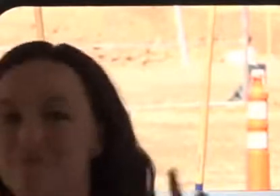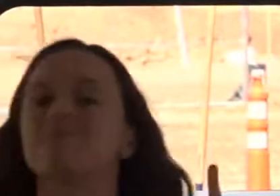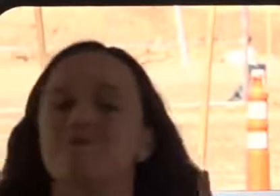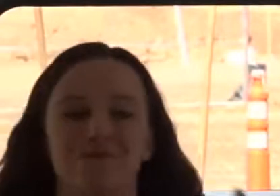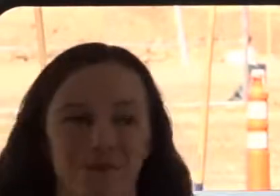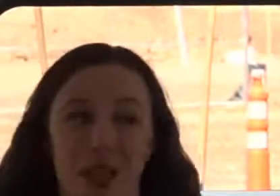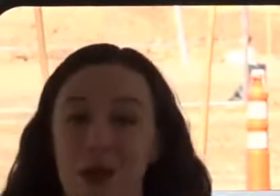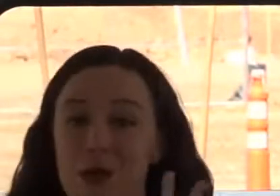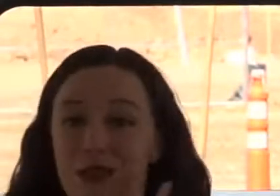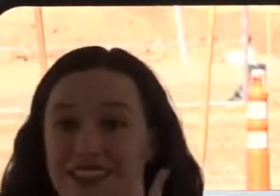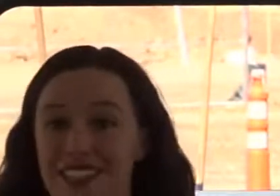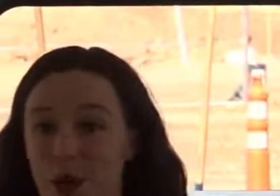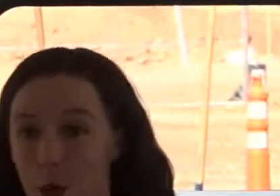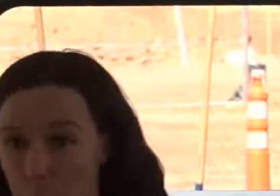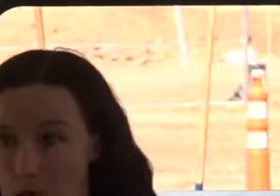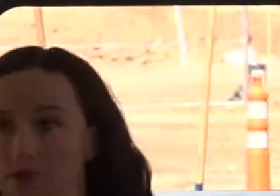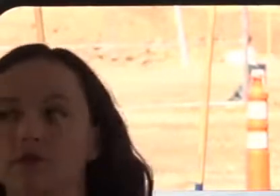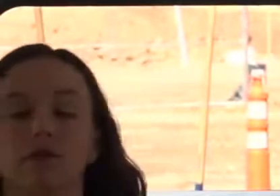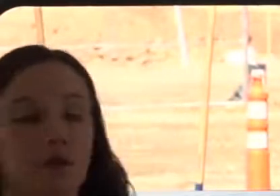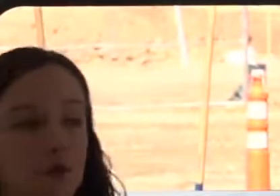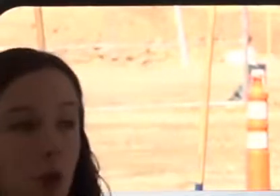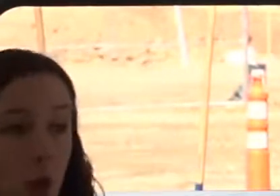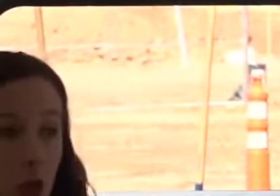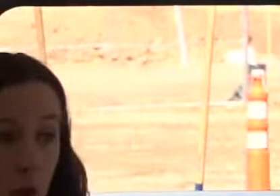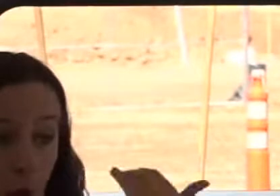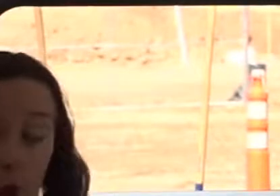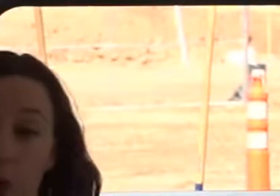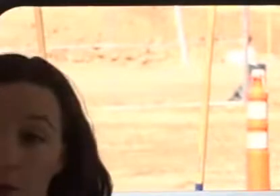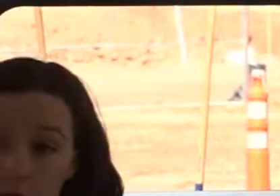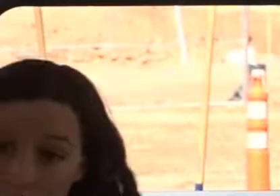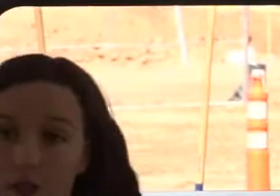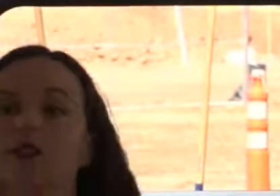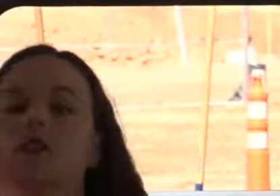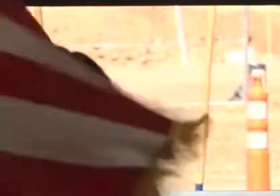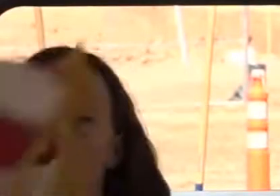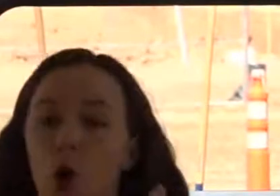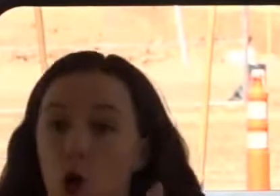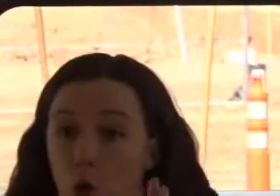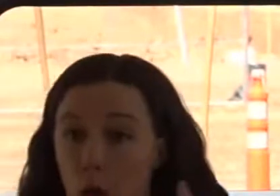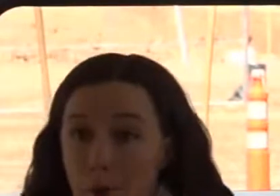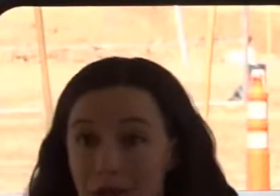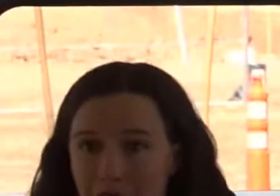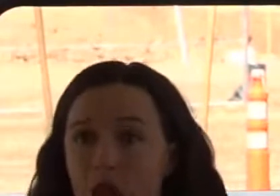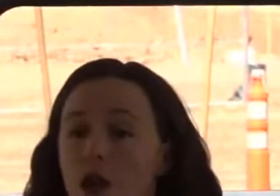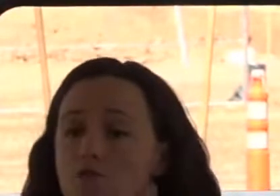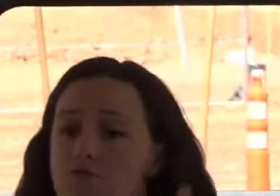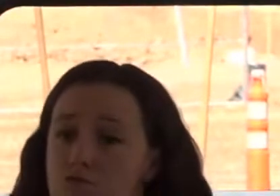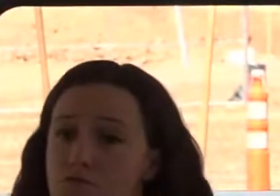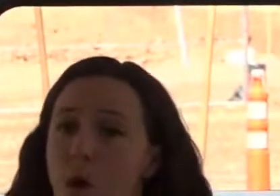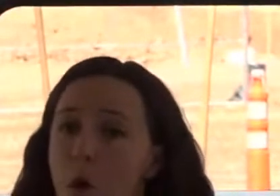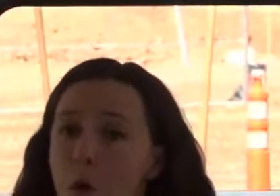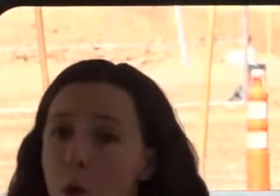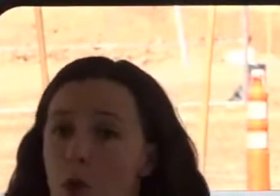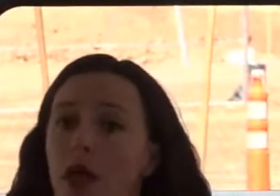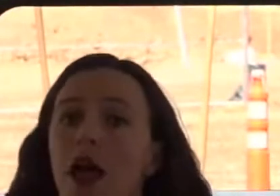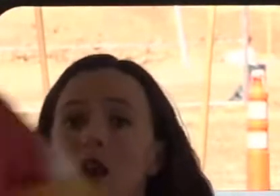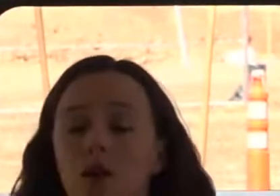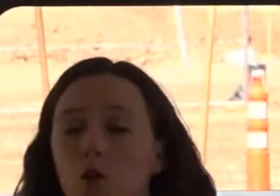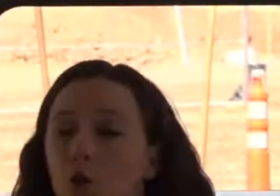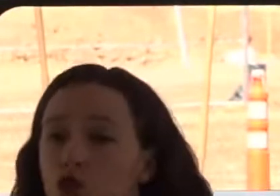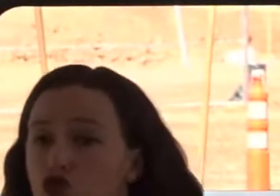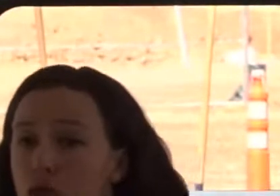exciting to see it go. The new building, Dr. Bennett told us about what's going on in the building with